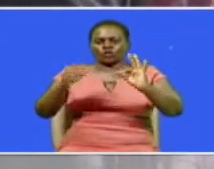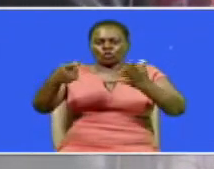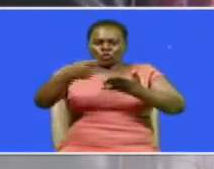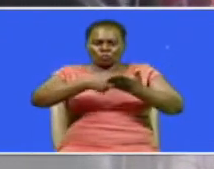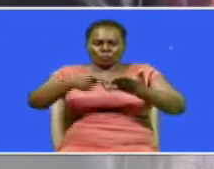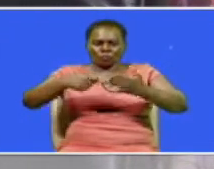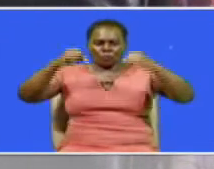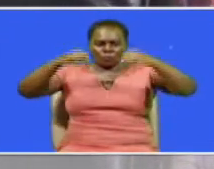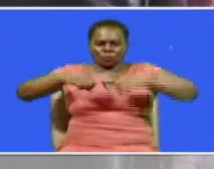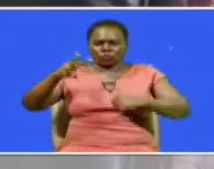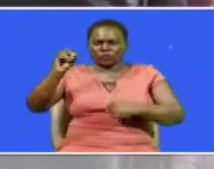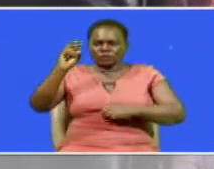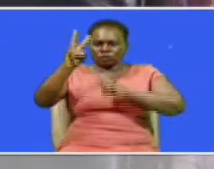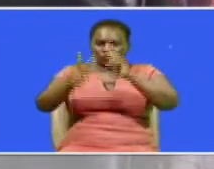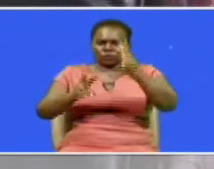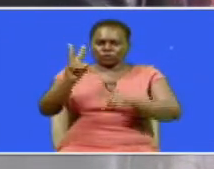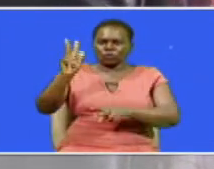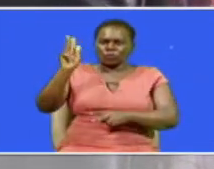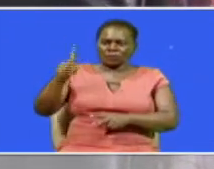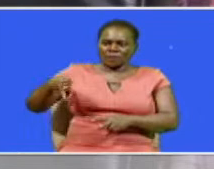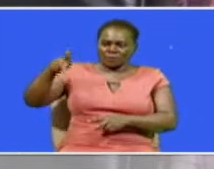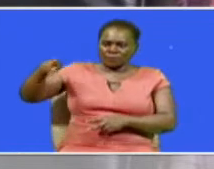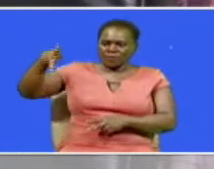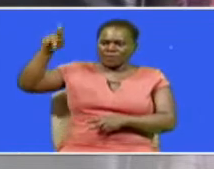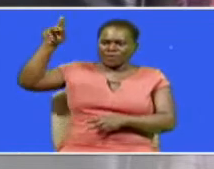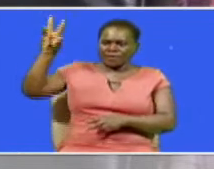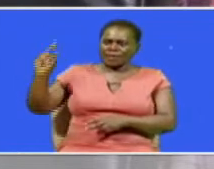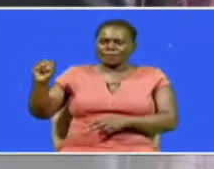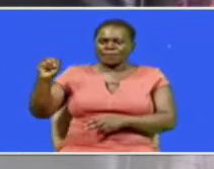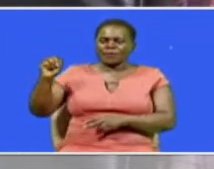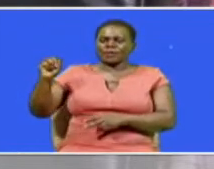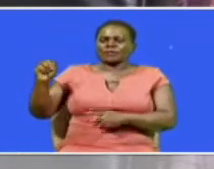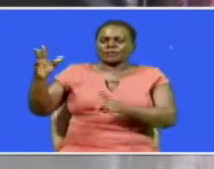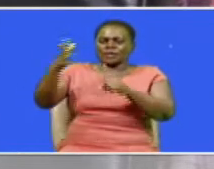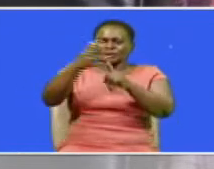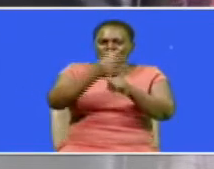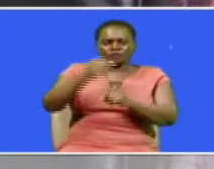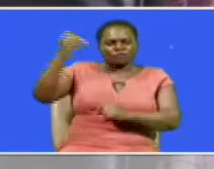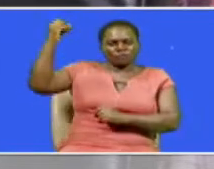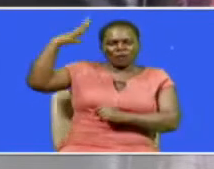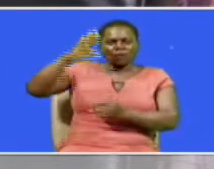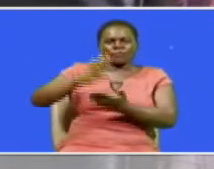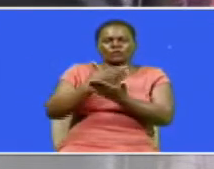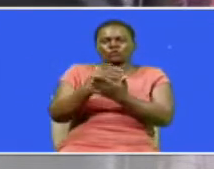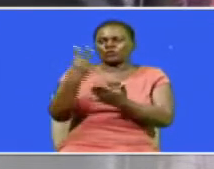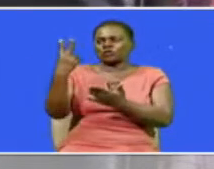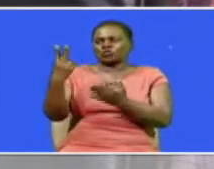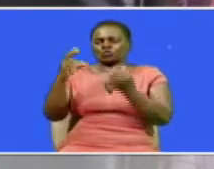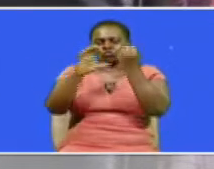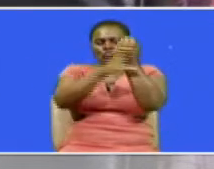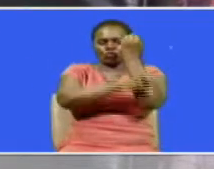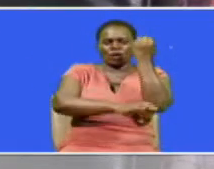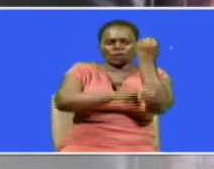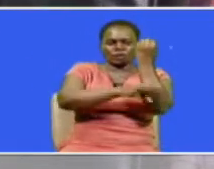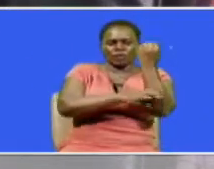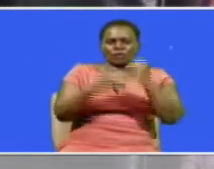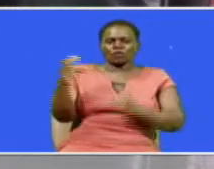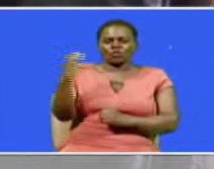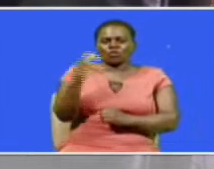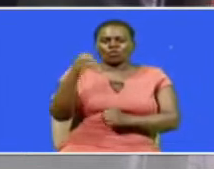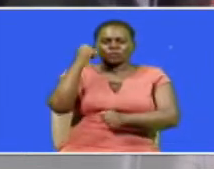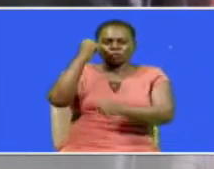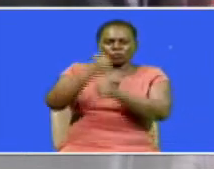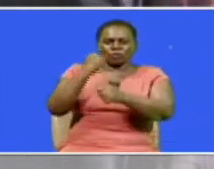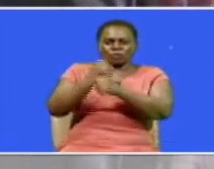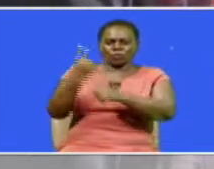of the 2022 PPA to actualize the power trend between the two nations. The commercial